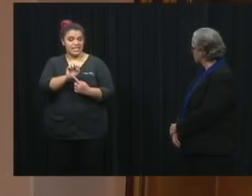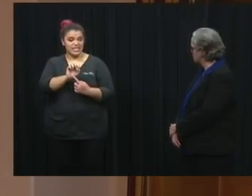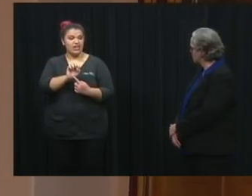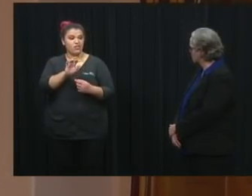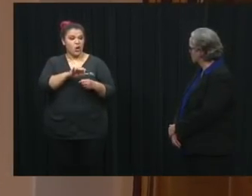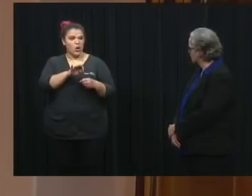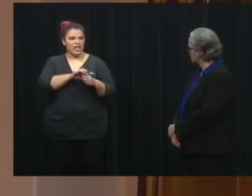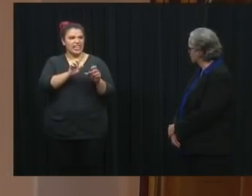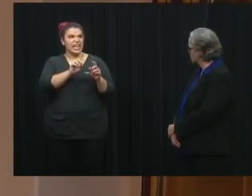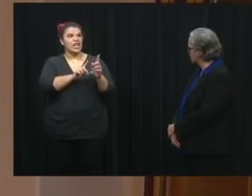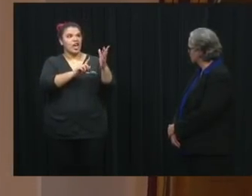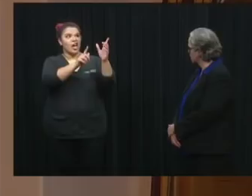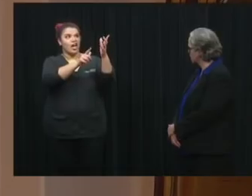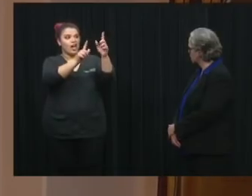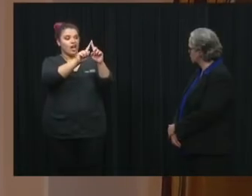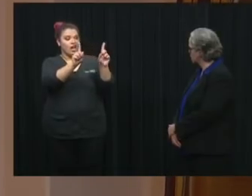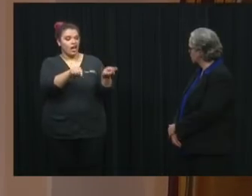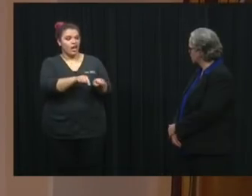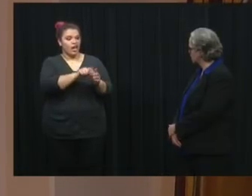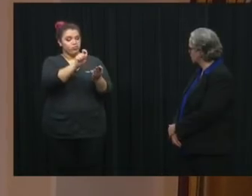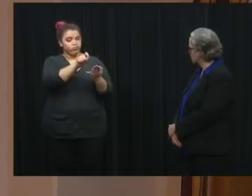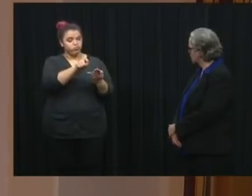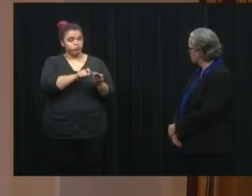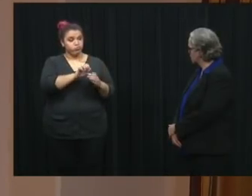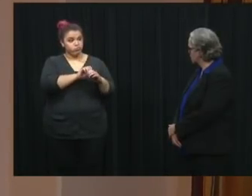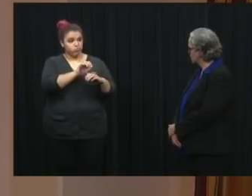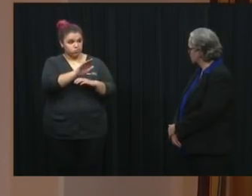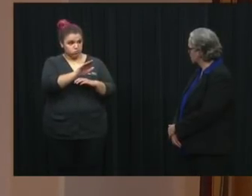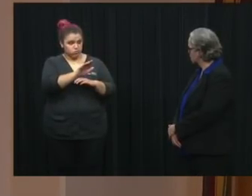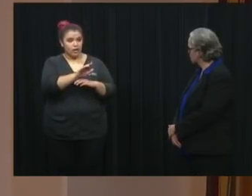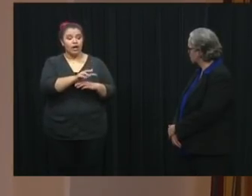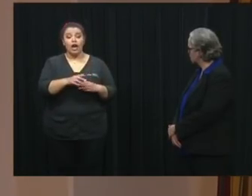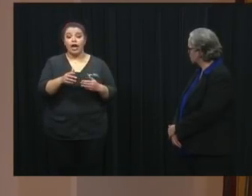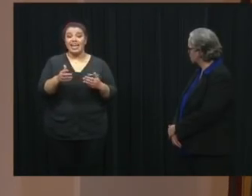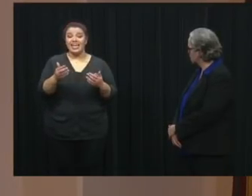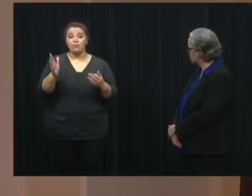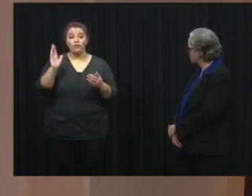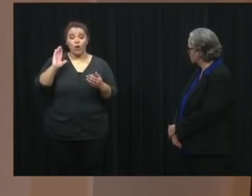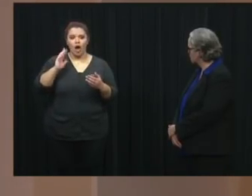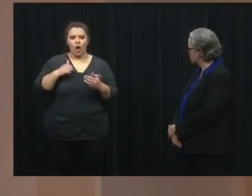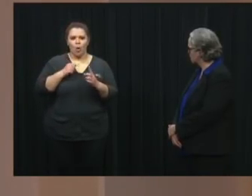to see. As a former Secretary of State, do you believe that's enough time for voters?